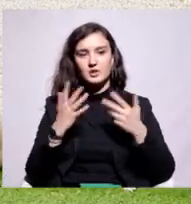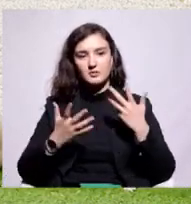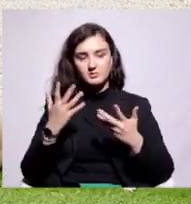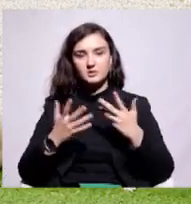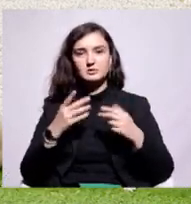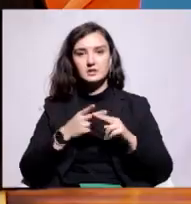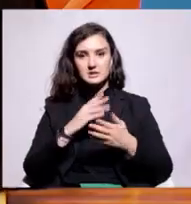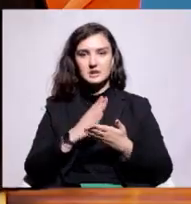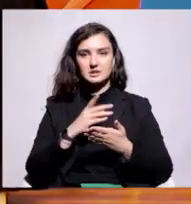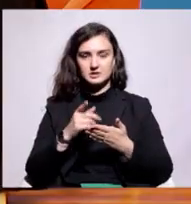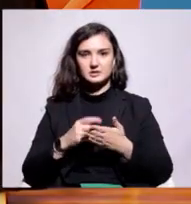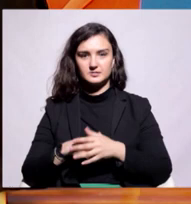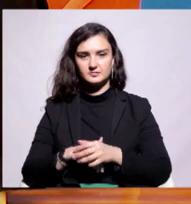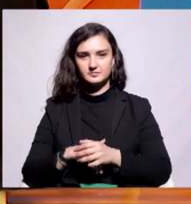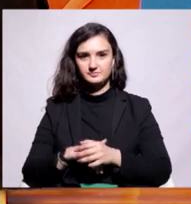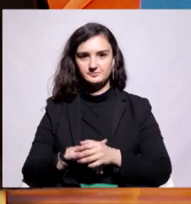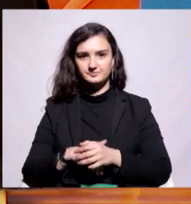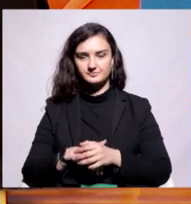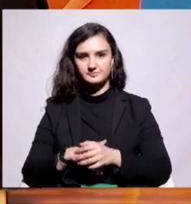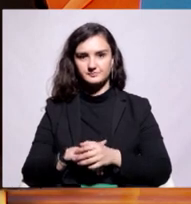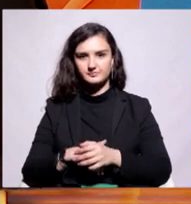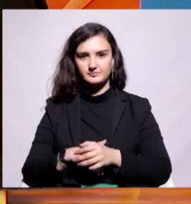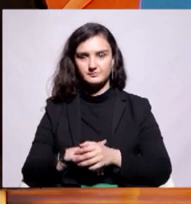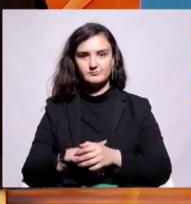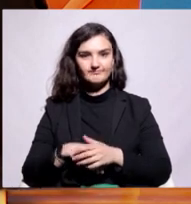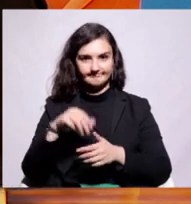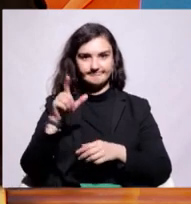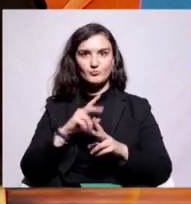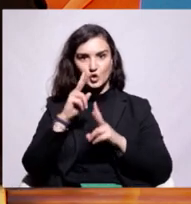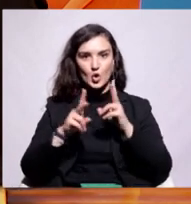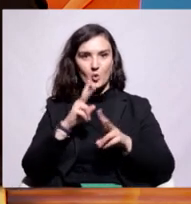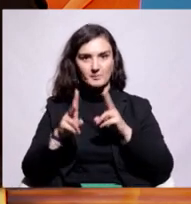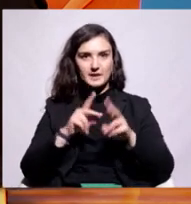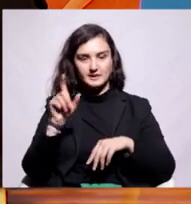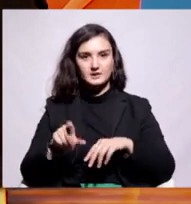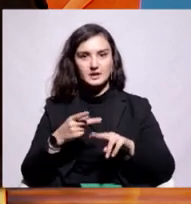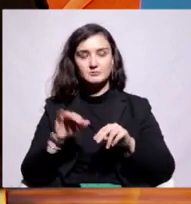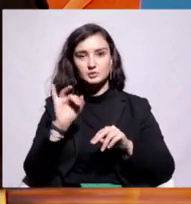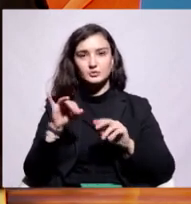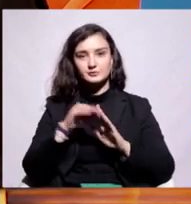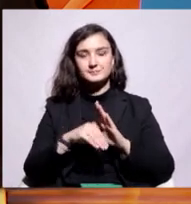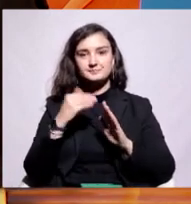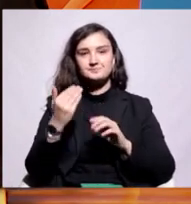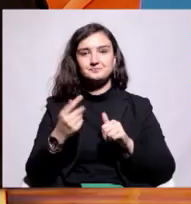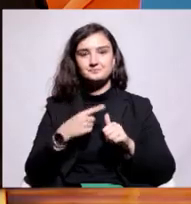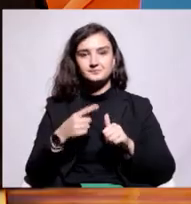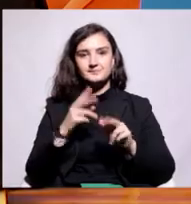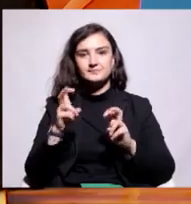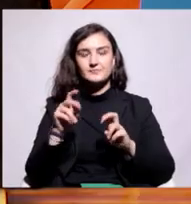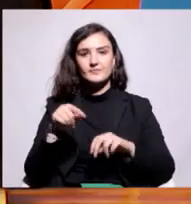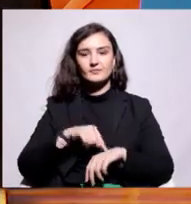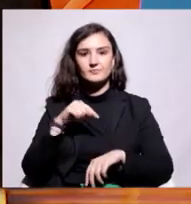this is actually Rip's fault that she has become such a complainer. In the story, her nagging is what